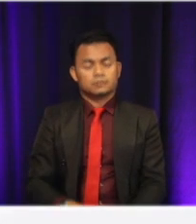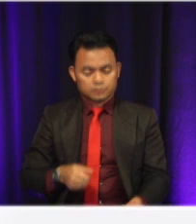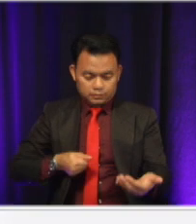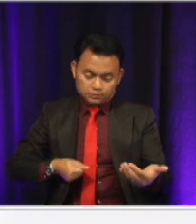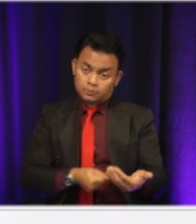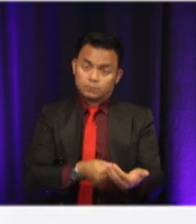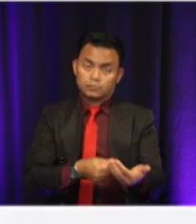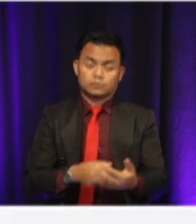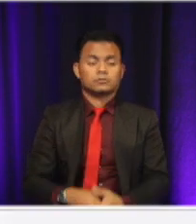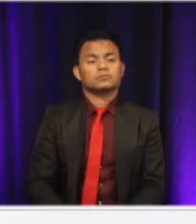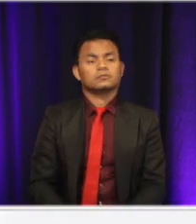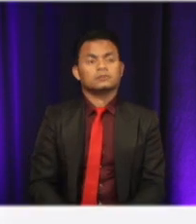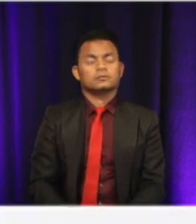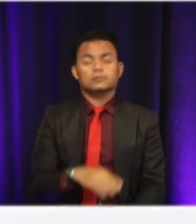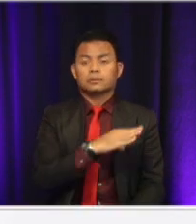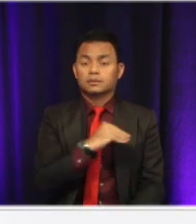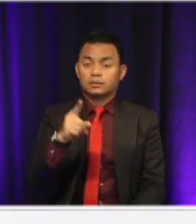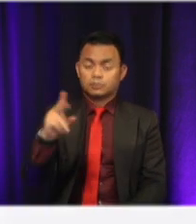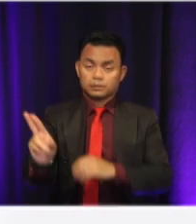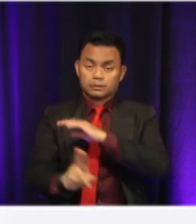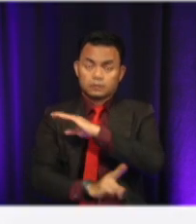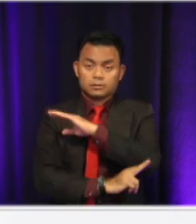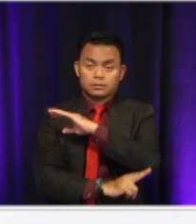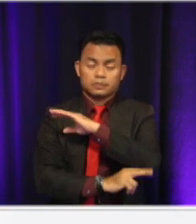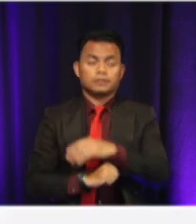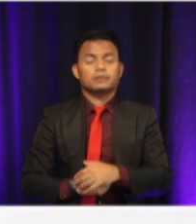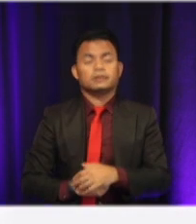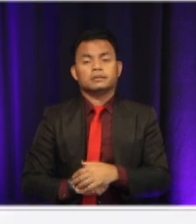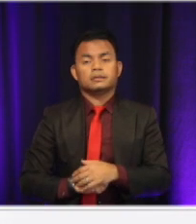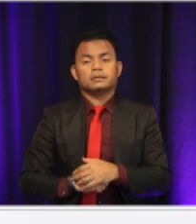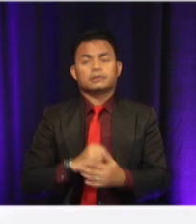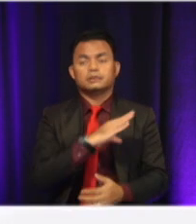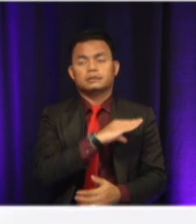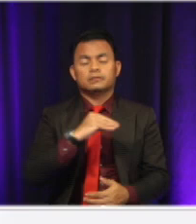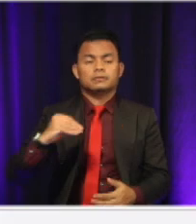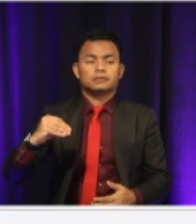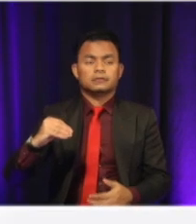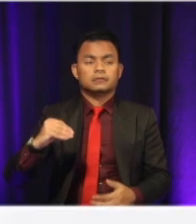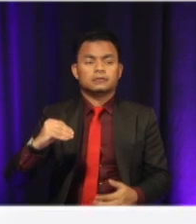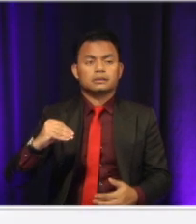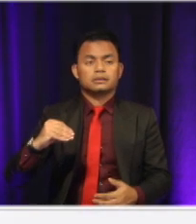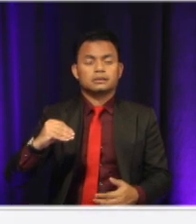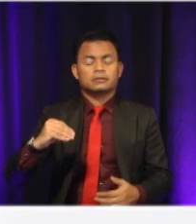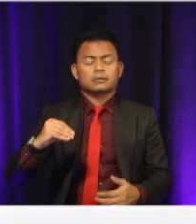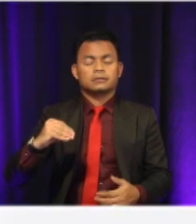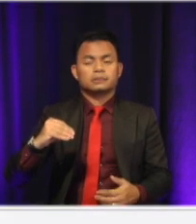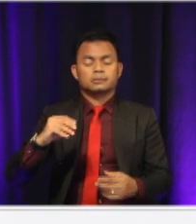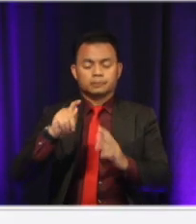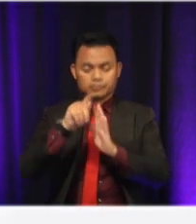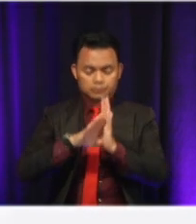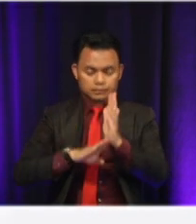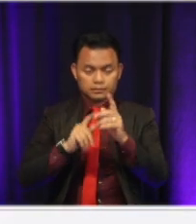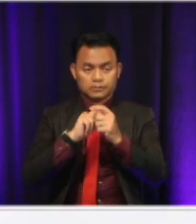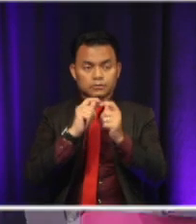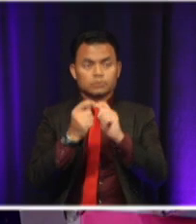be fined, surrender his possessions, and even convert to a different faith. So